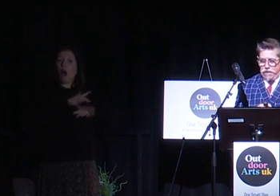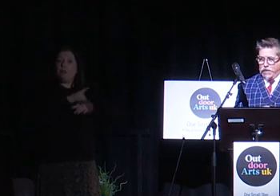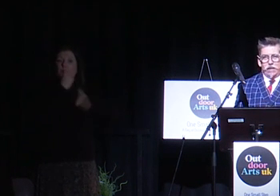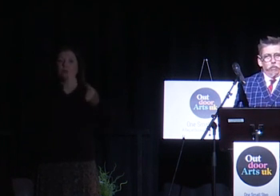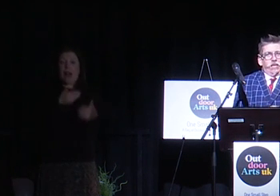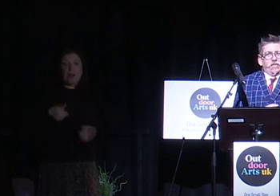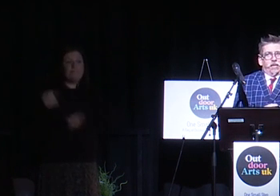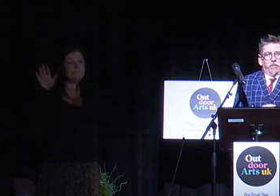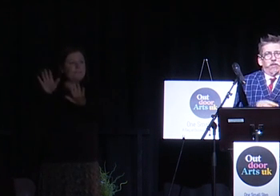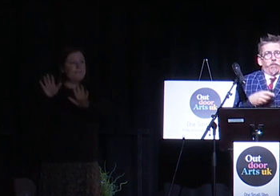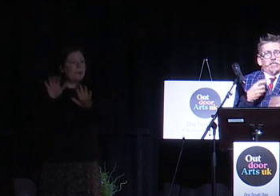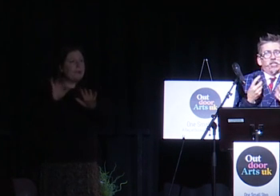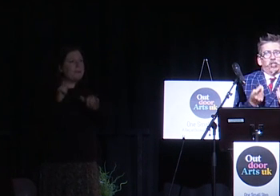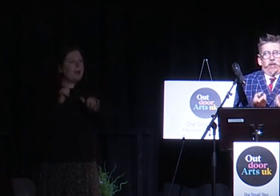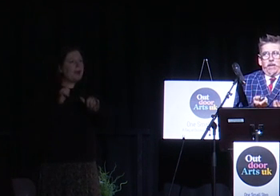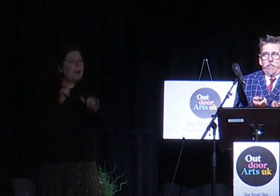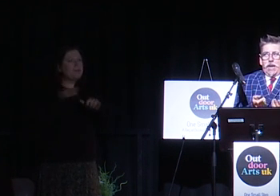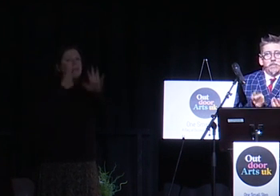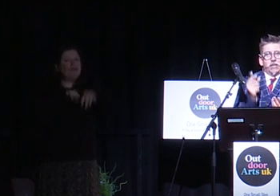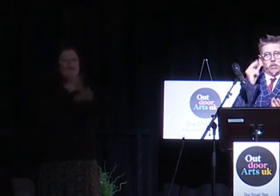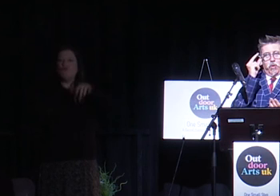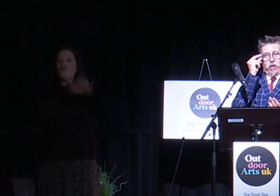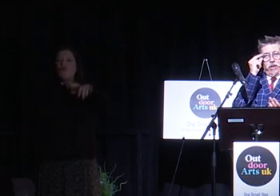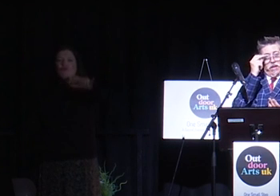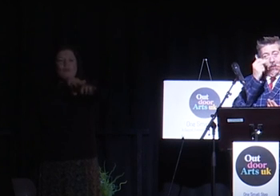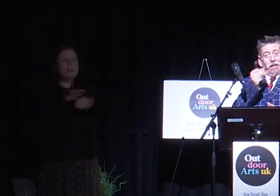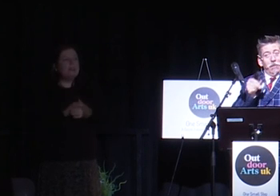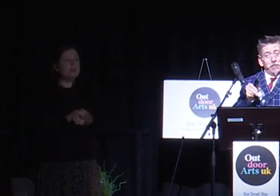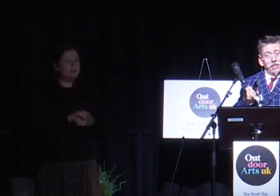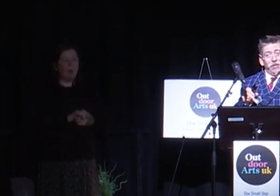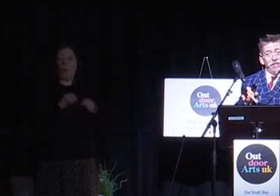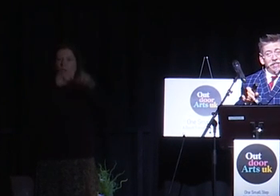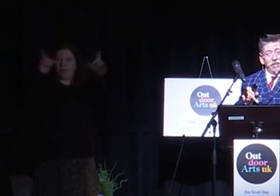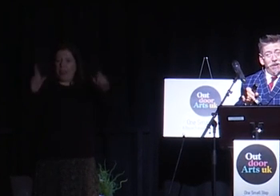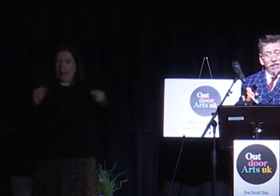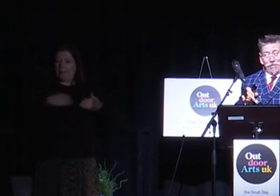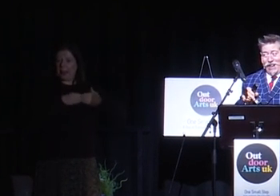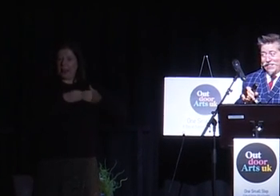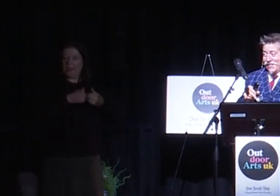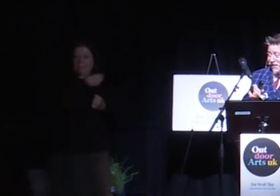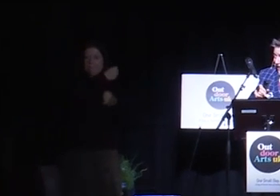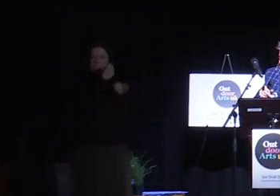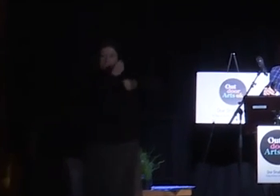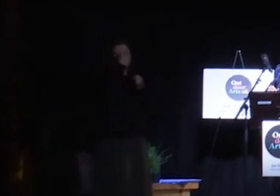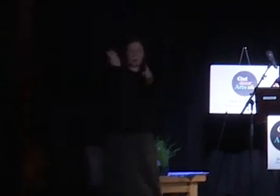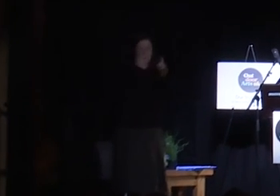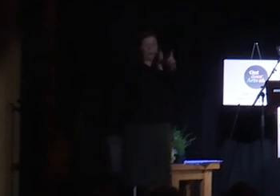but maybe we need a little bit of a processional there, perhaps I could call on the Lips to lead us to the marketplace.